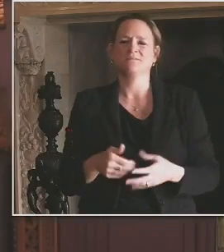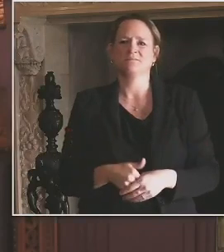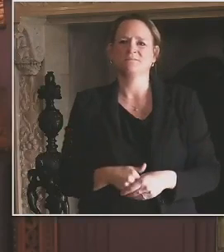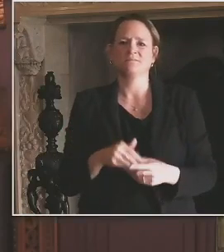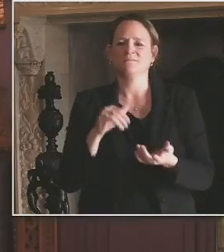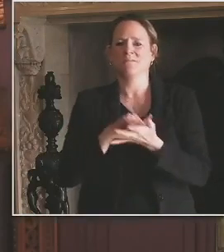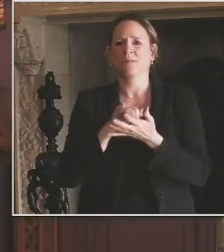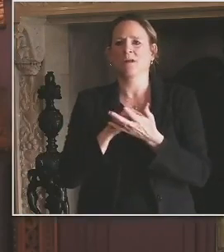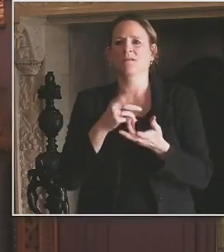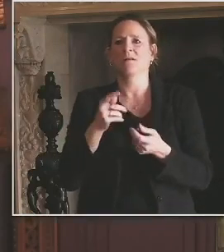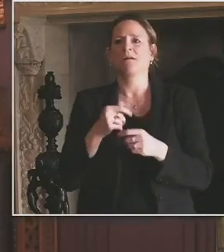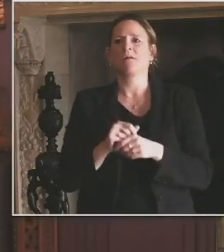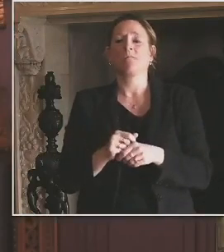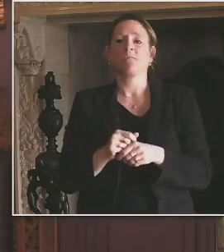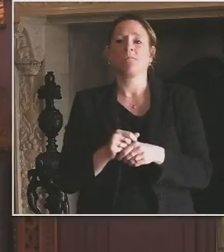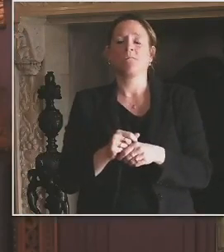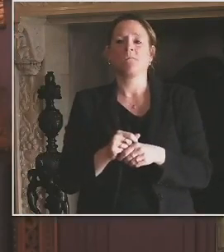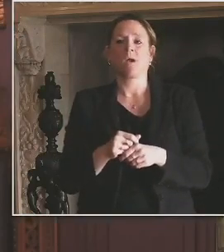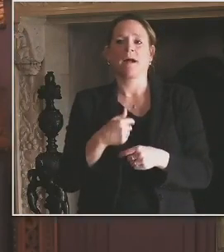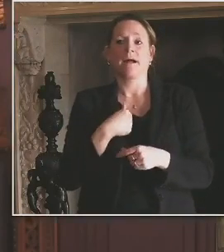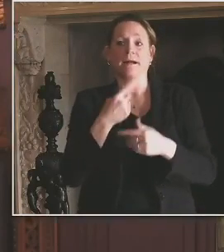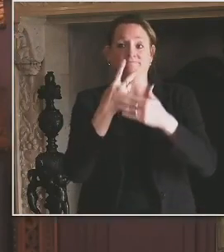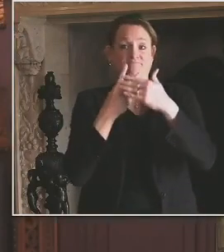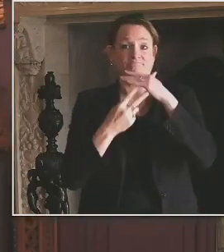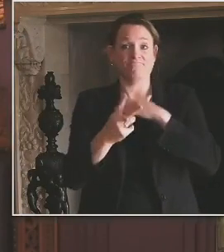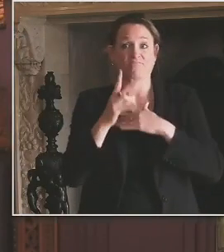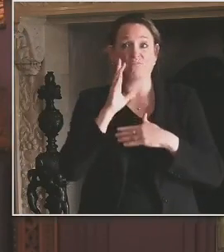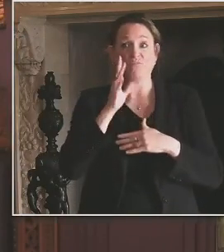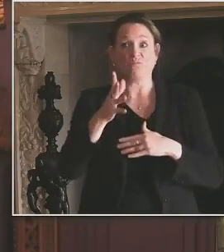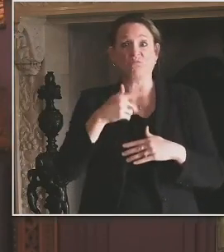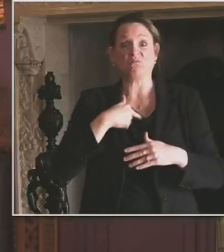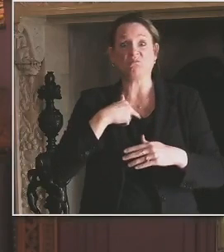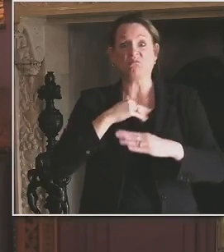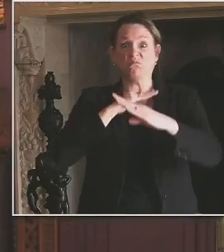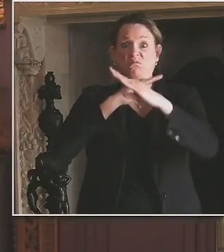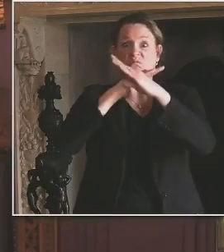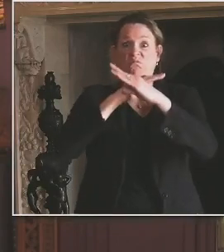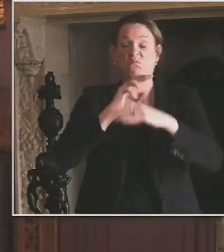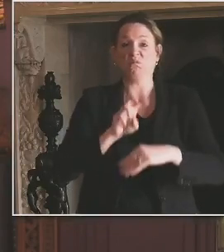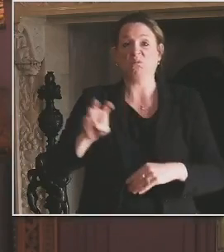don't anticipate having one of those.